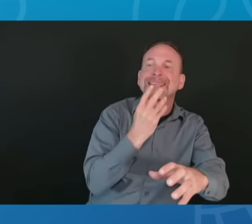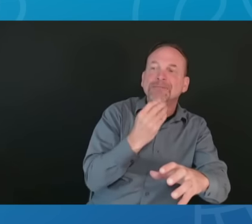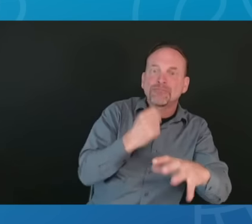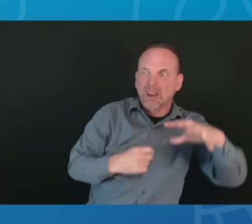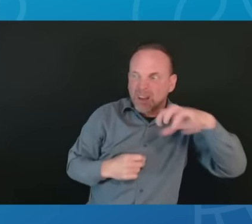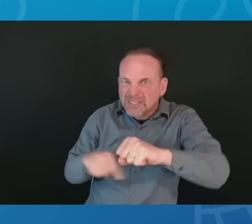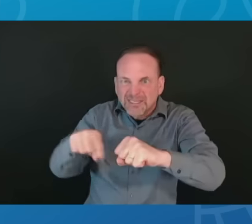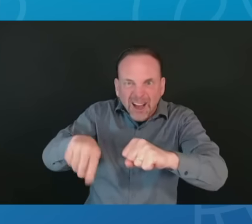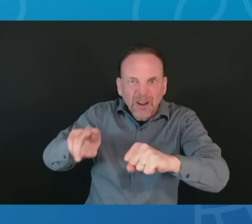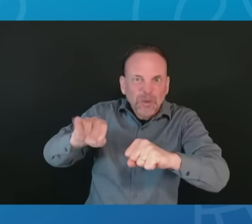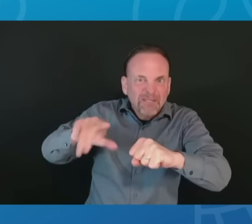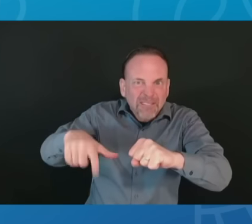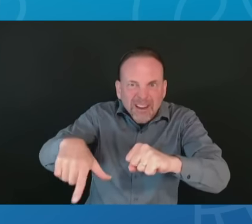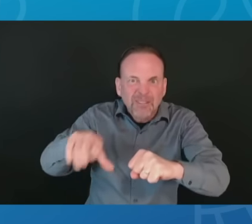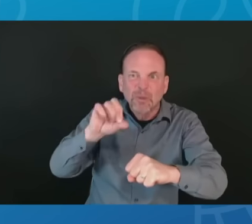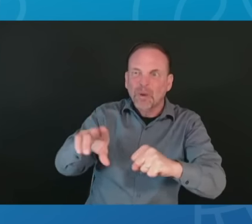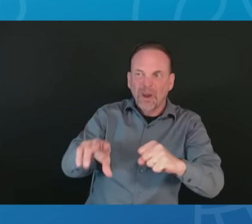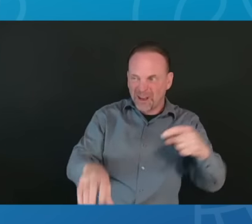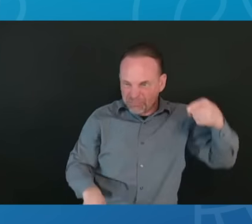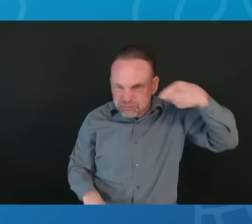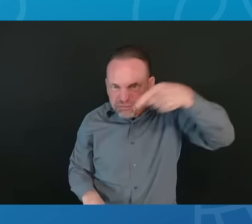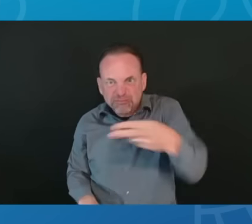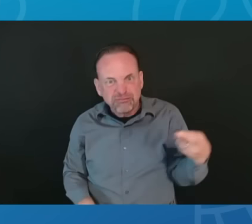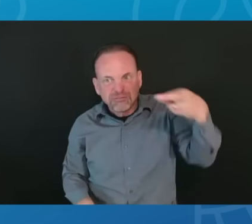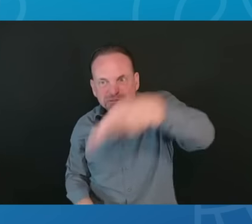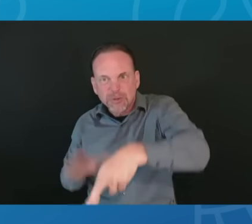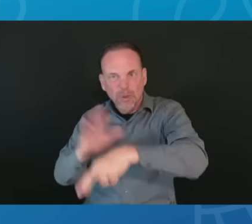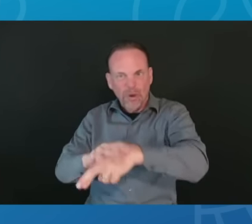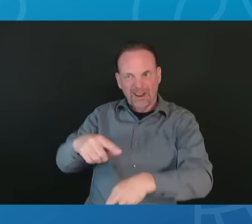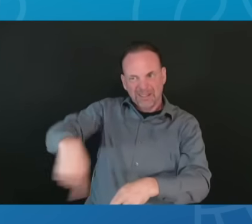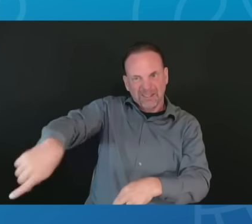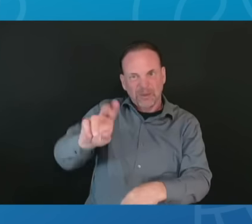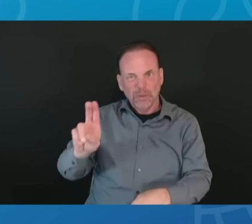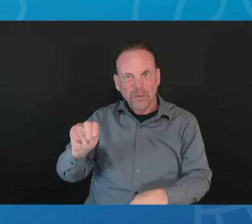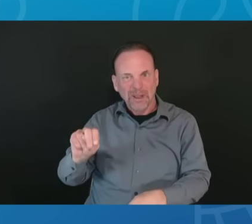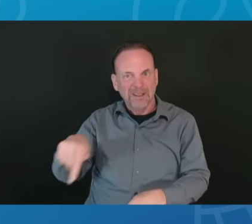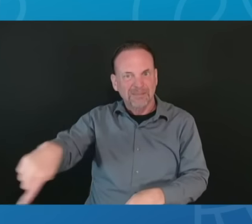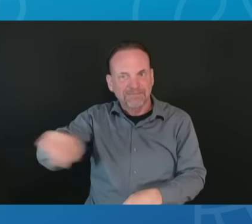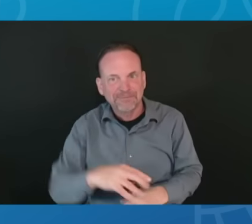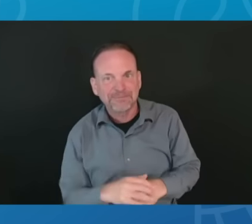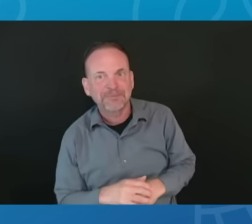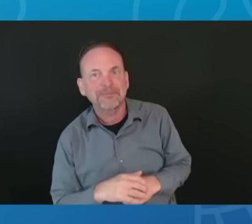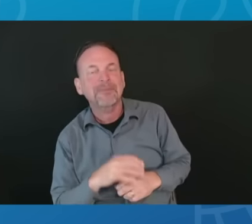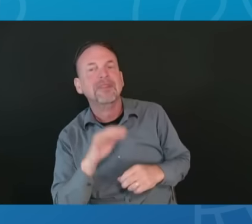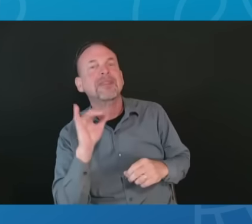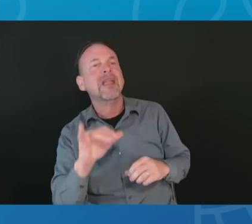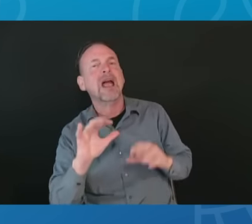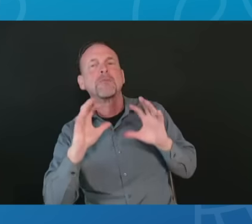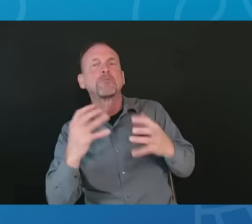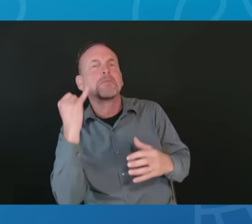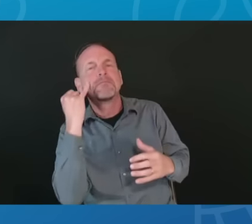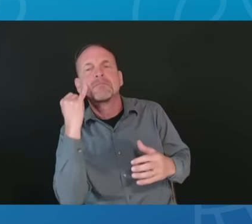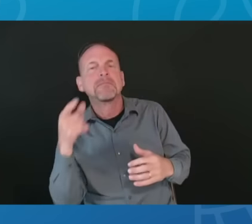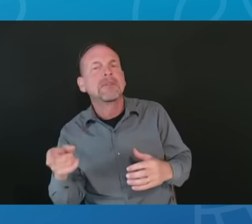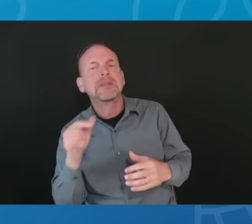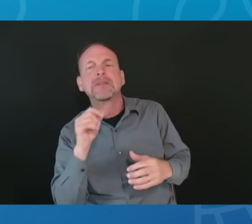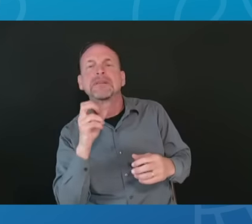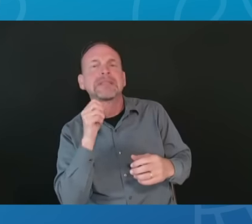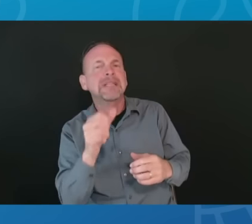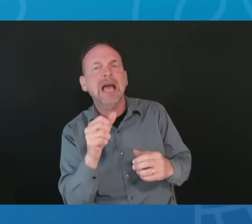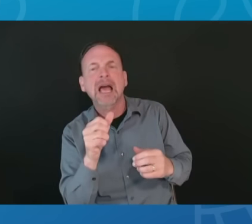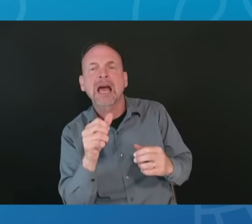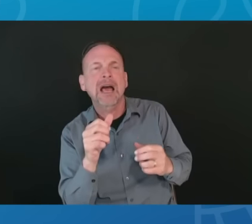see any kind of conflict. But if they're not preventing anything from happening, I mean, I guess, do you want them to prevent,